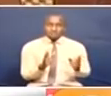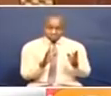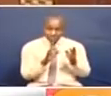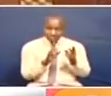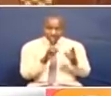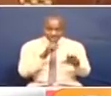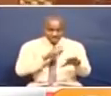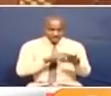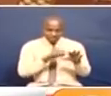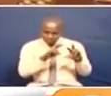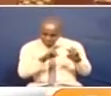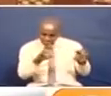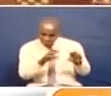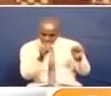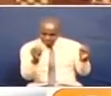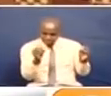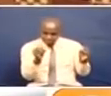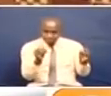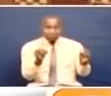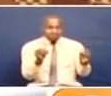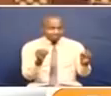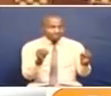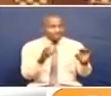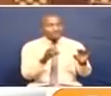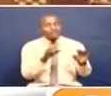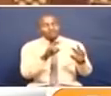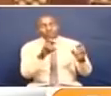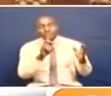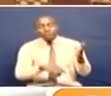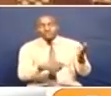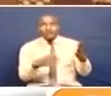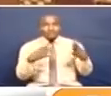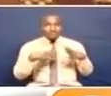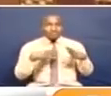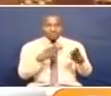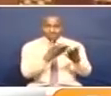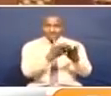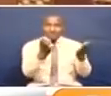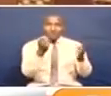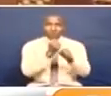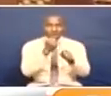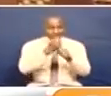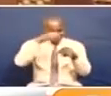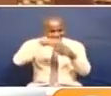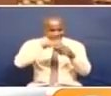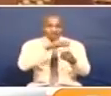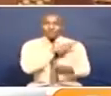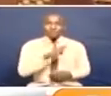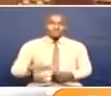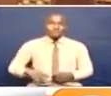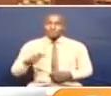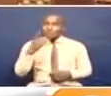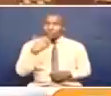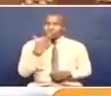making this finding, they in fact found that there are several people working in the Commission who